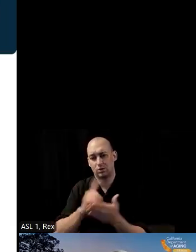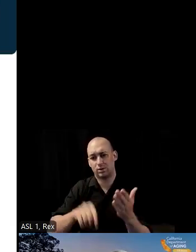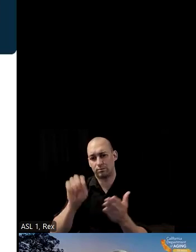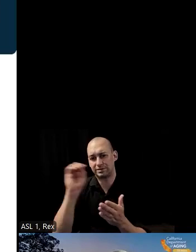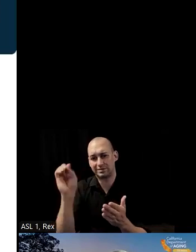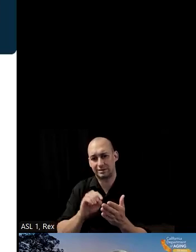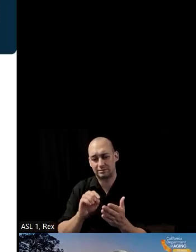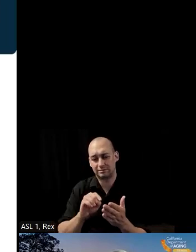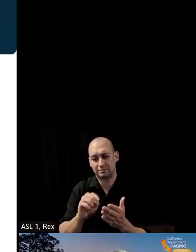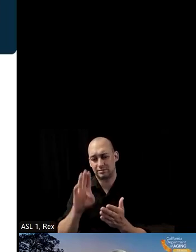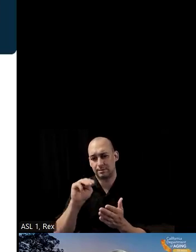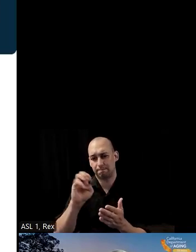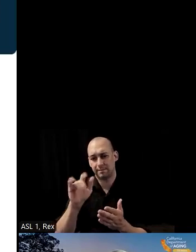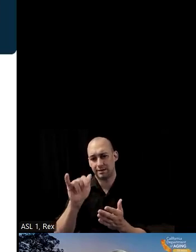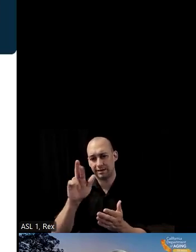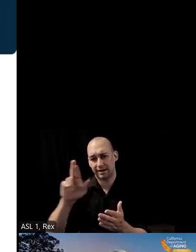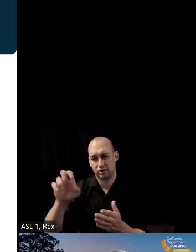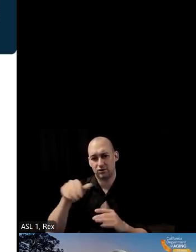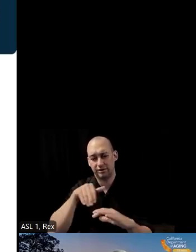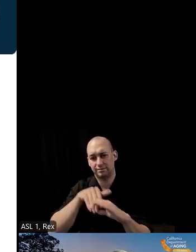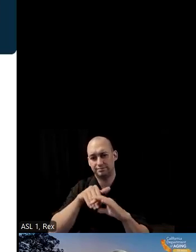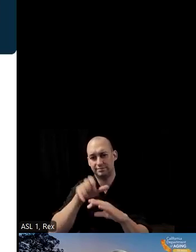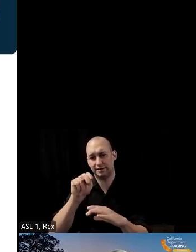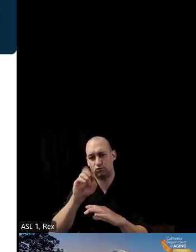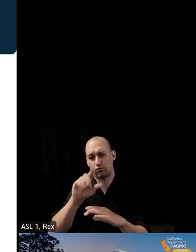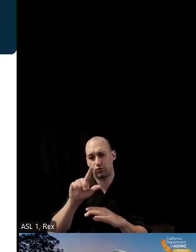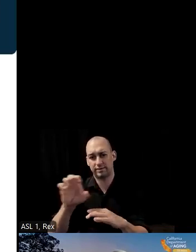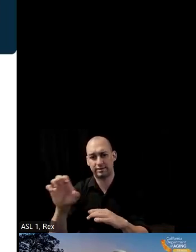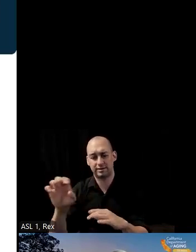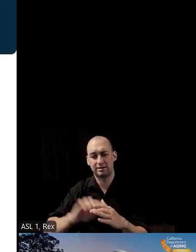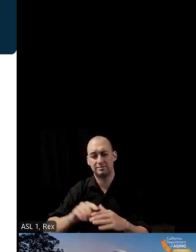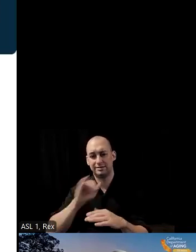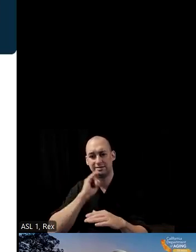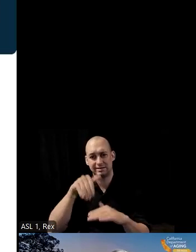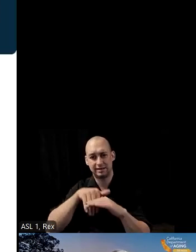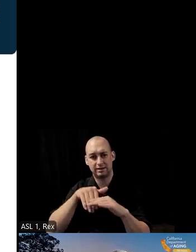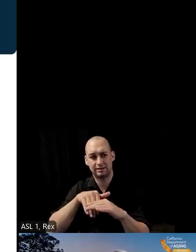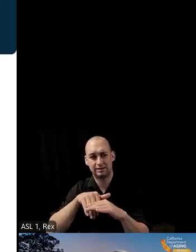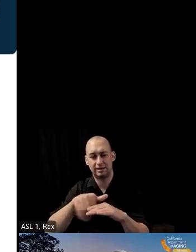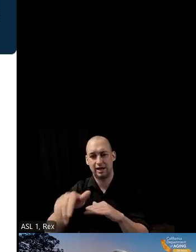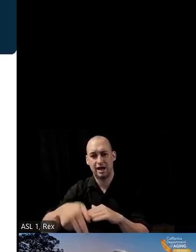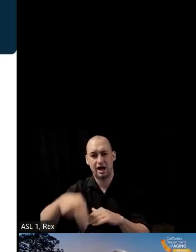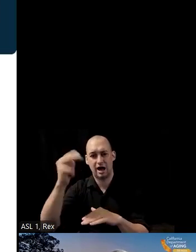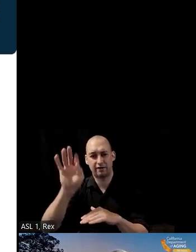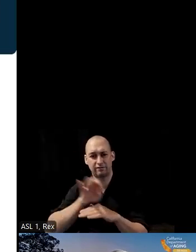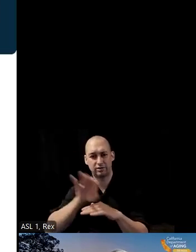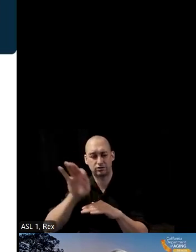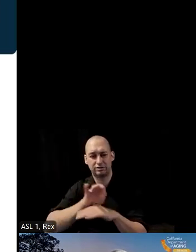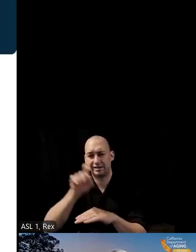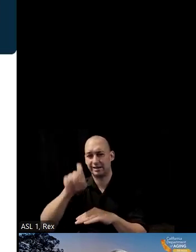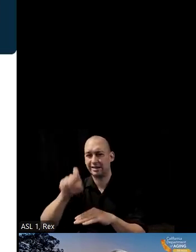Medicare enrollees fall in the kind of high functional, needing functional